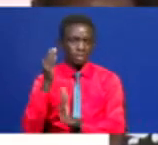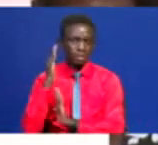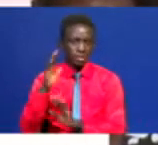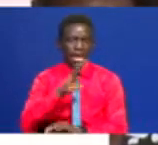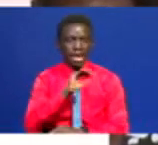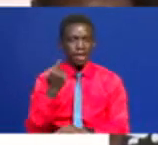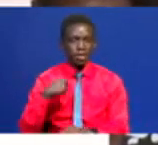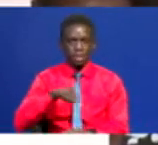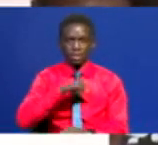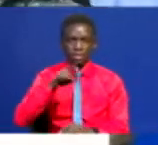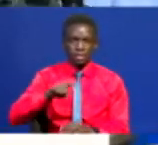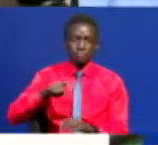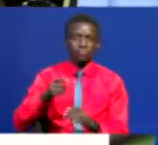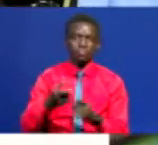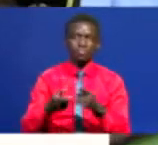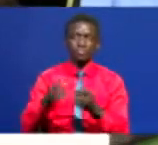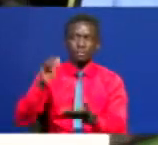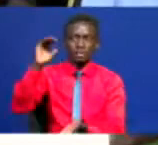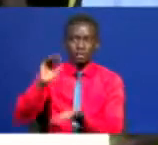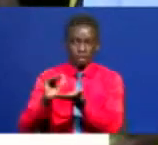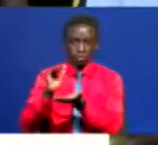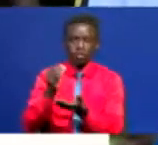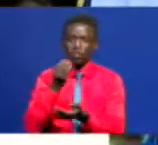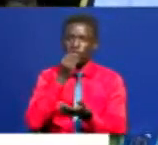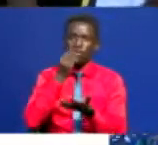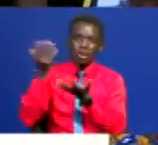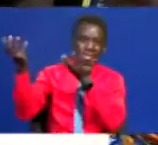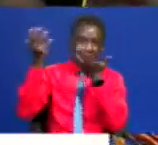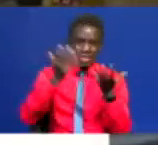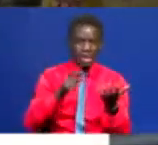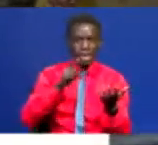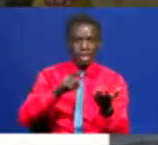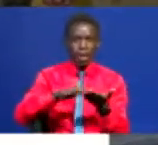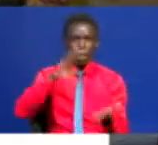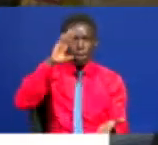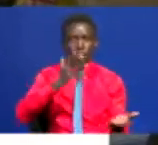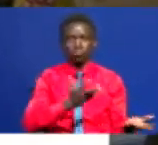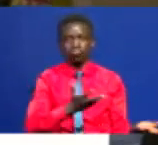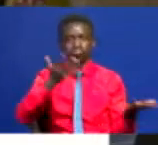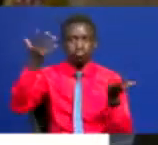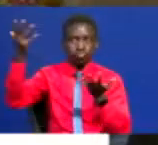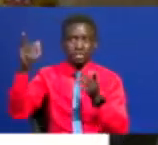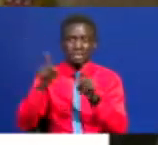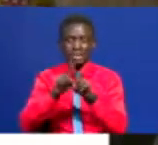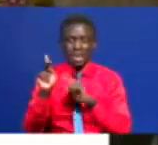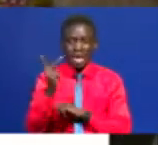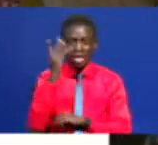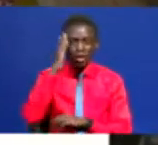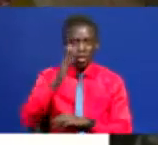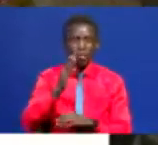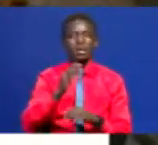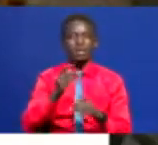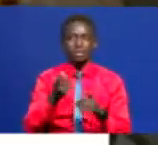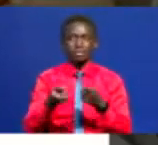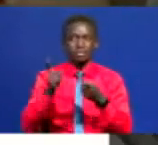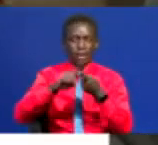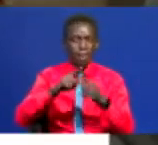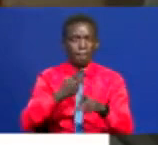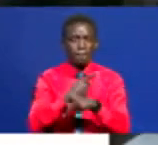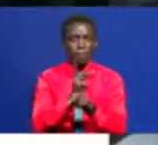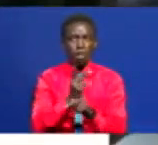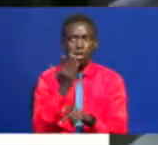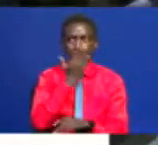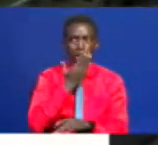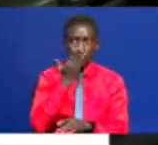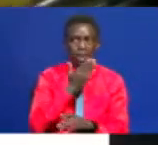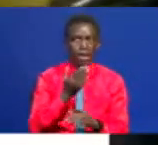imports and increasing exports. Under the Agricultural Transformation Initiative, Kenya will increase the production of edible oil from the current